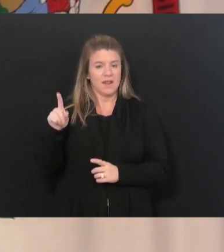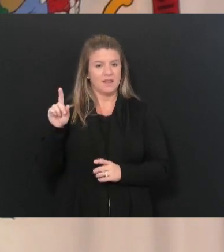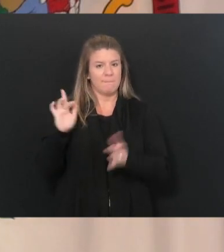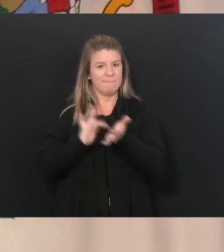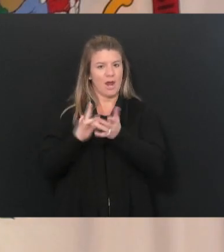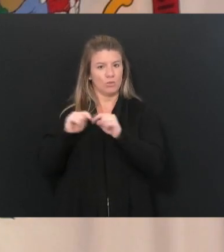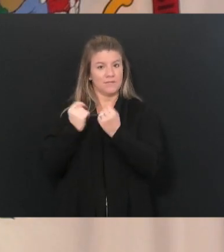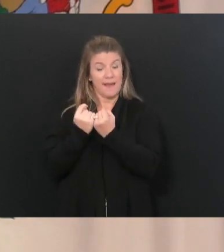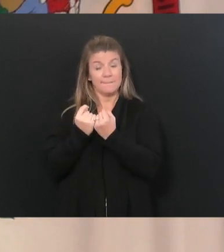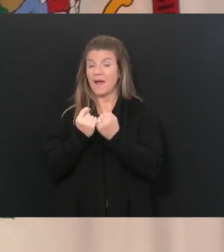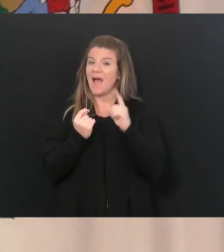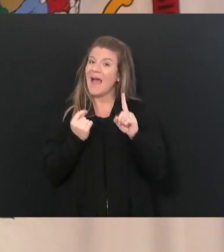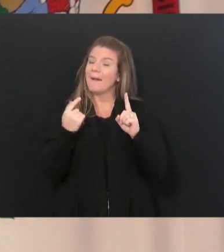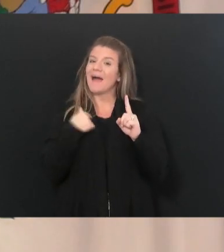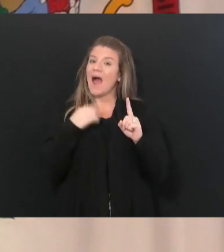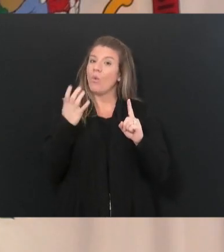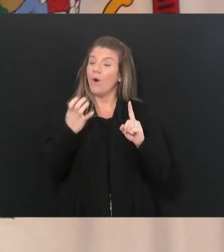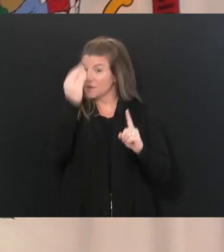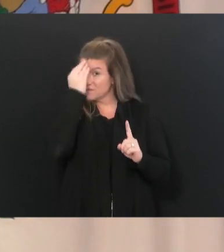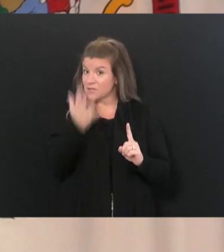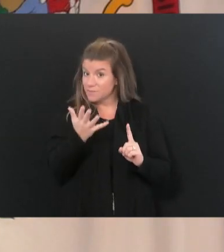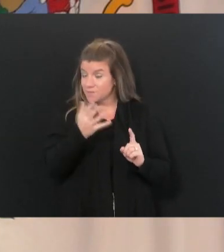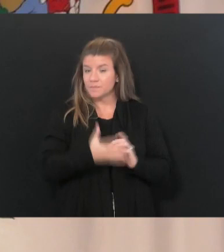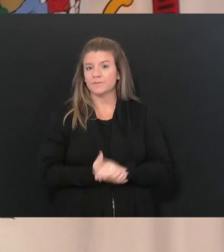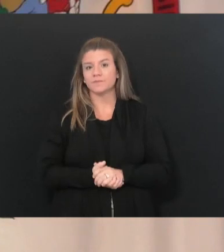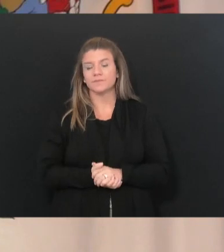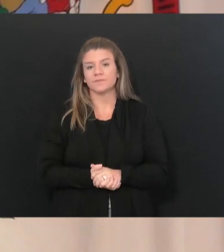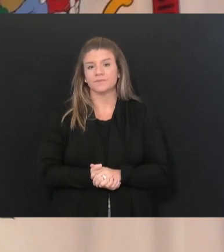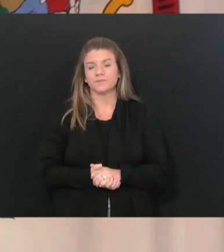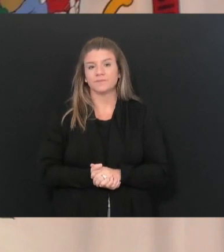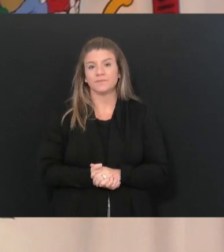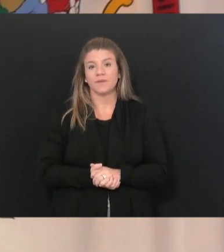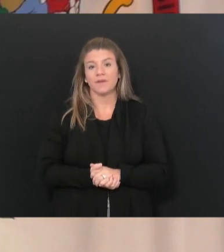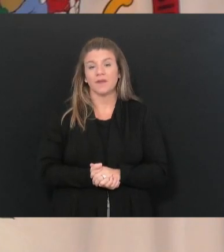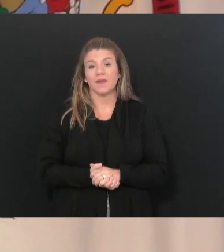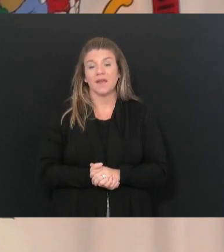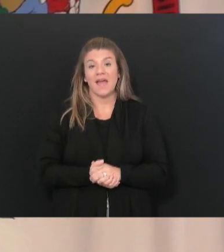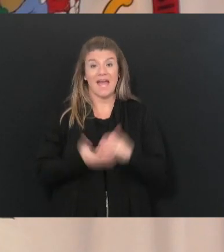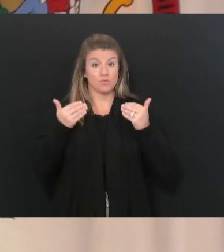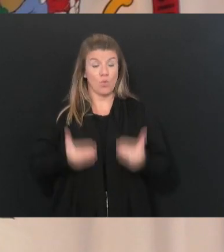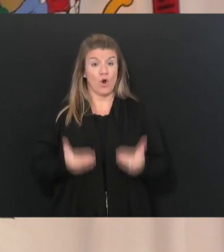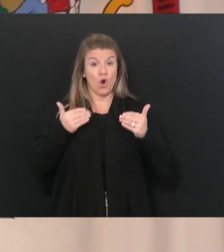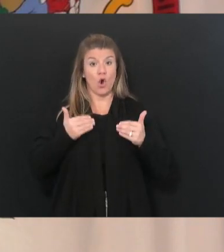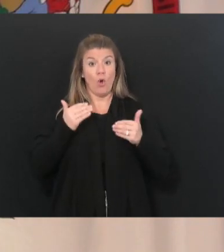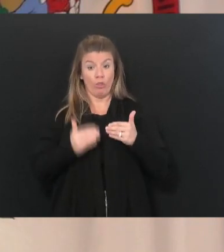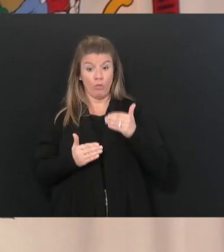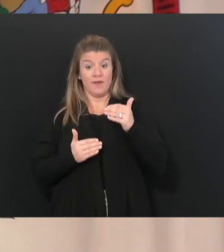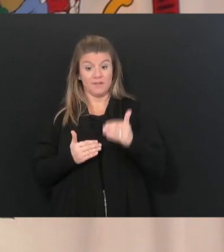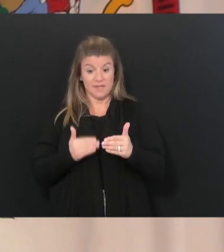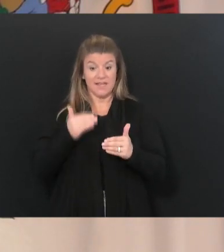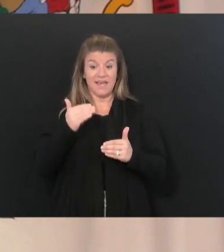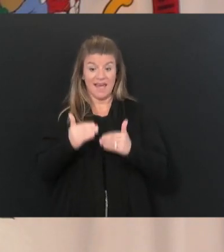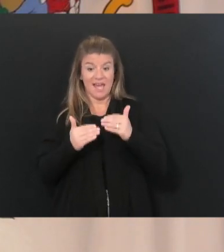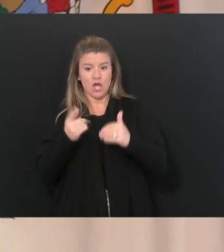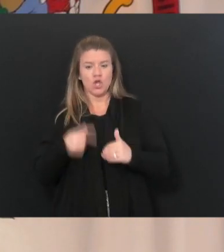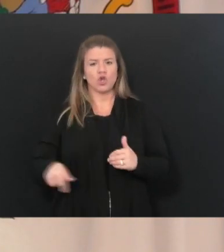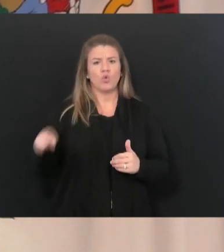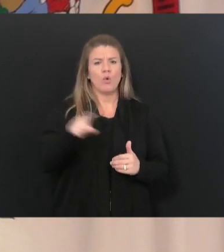but I would say that as we go through this, everyone needs to realize that